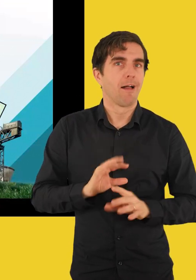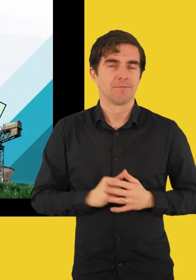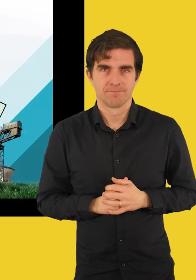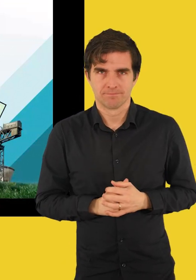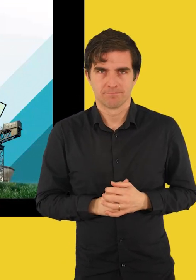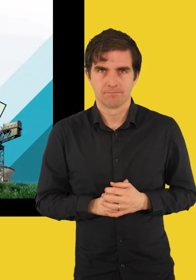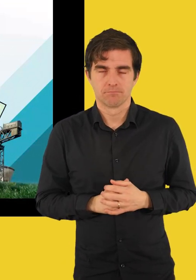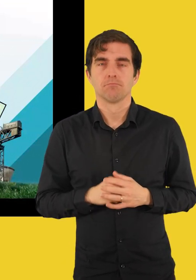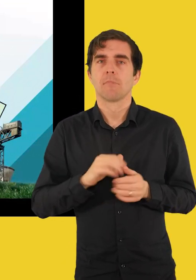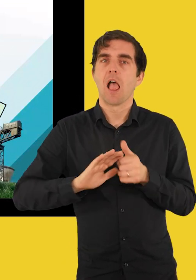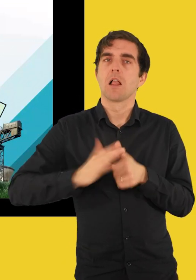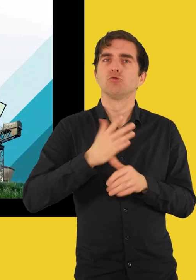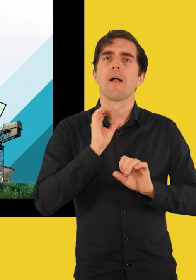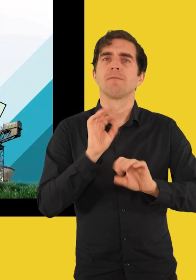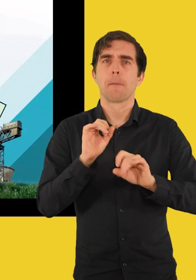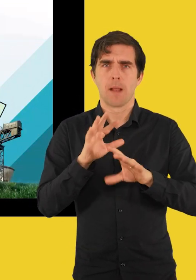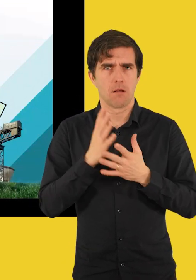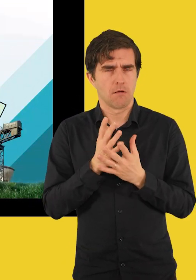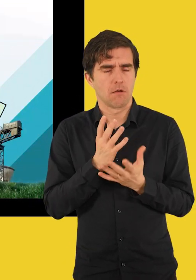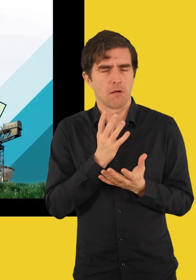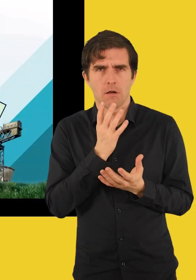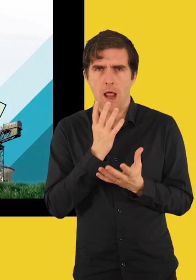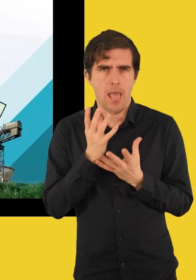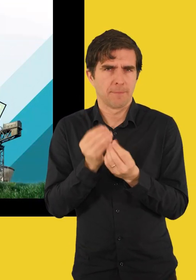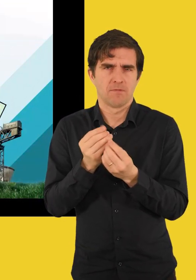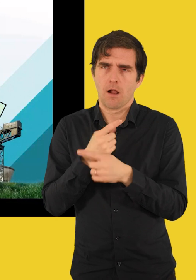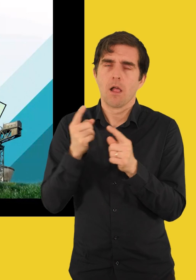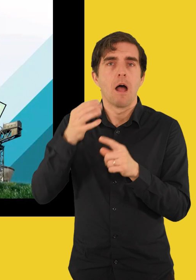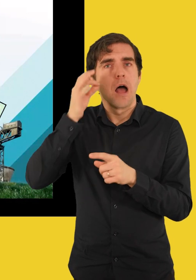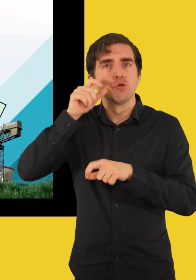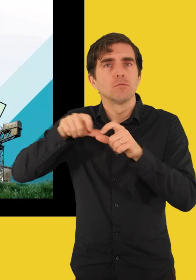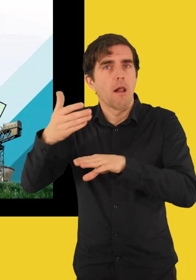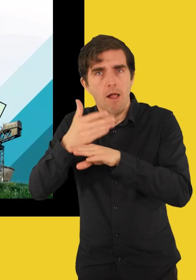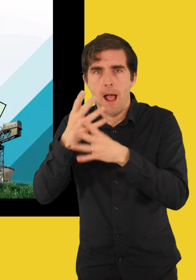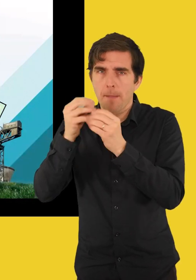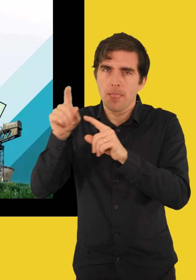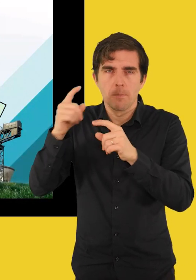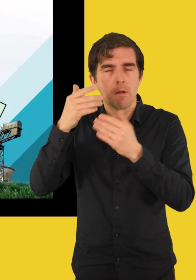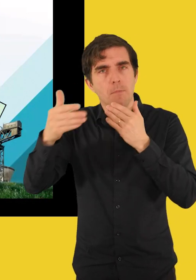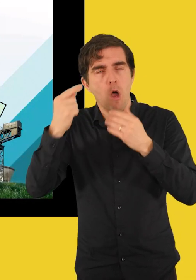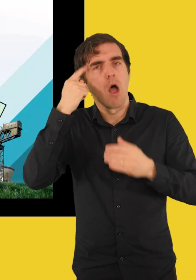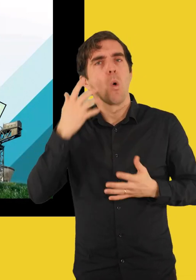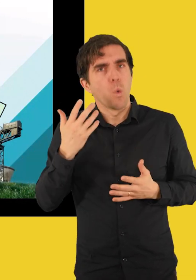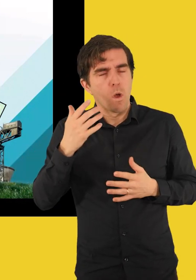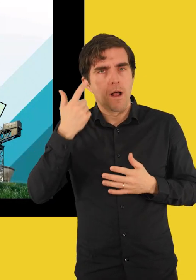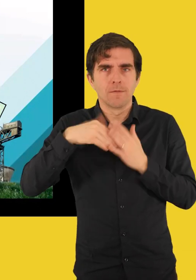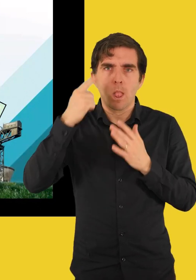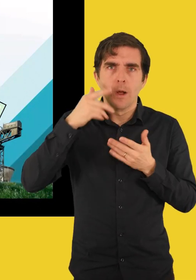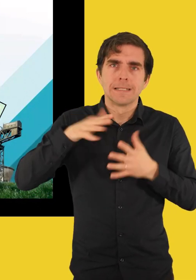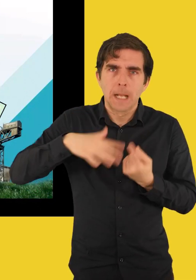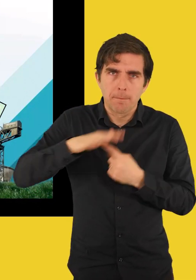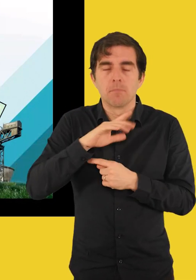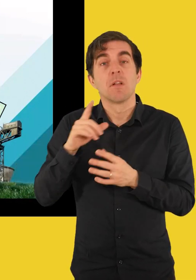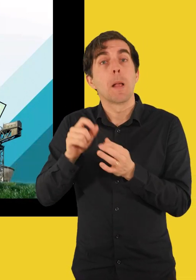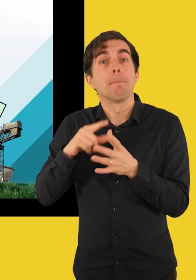get in touch. Initial feedback suggests that it's already been really helpful to council officers, and it's helping them think in a more systemsy way, which is something that Bad